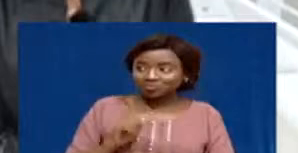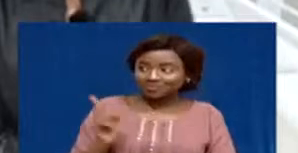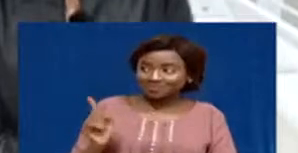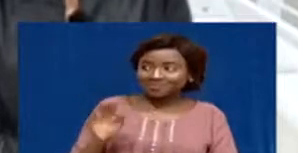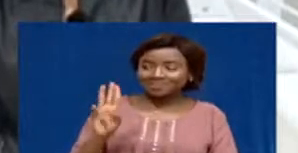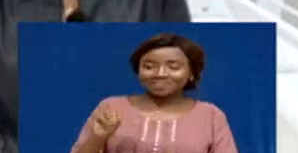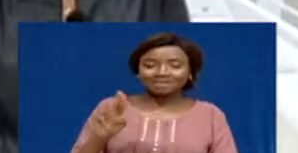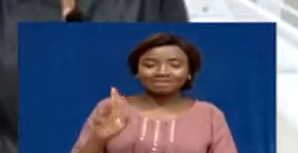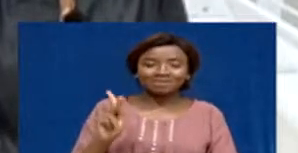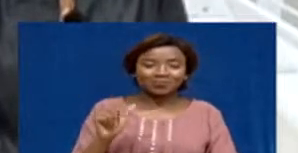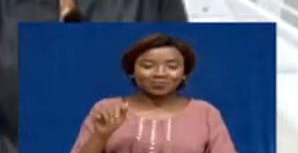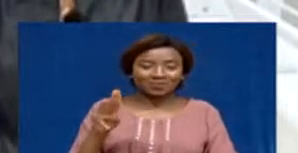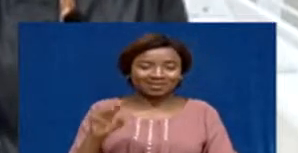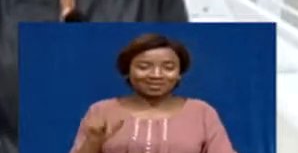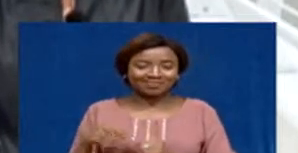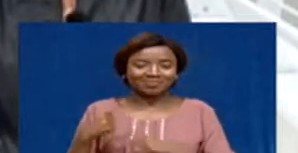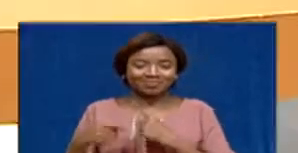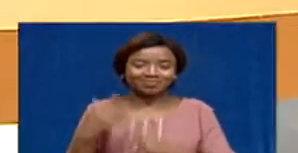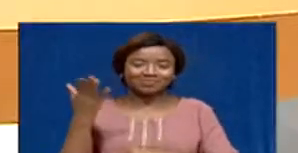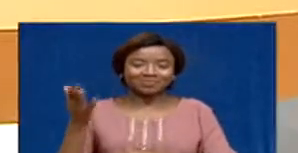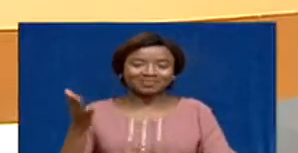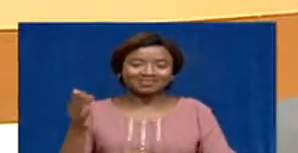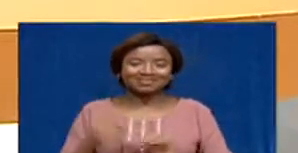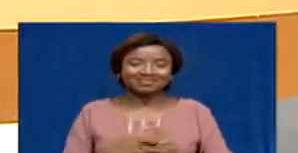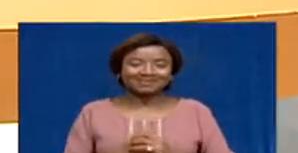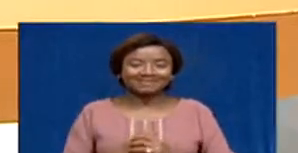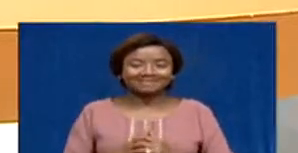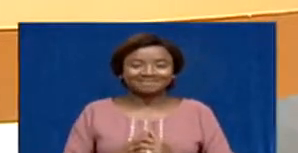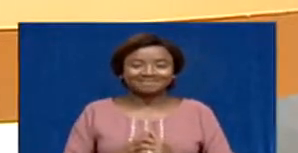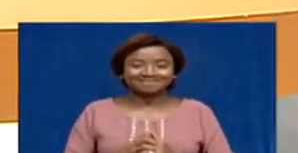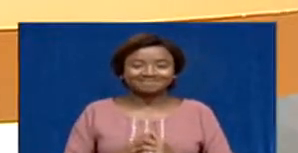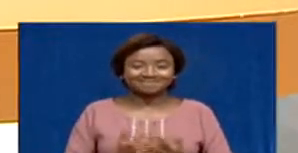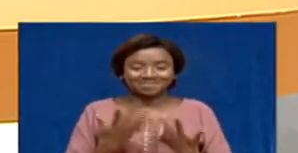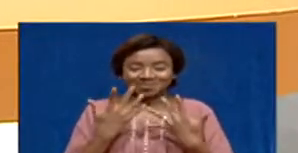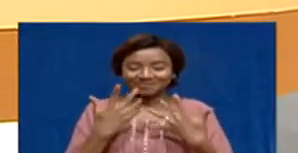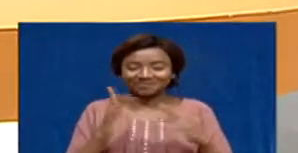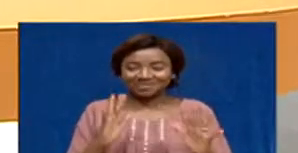staying with that story. Many thanks for that, Mokami. It is the end of Friday.